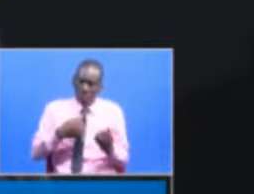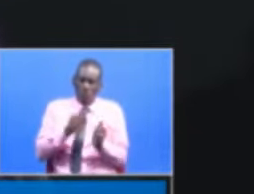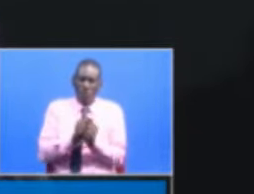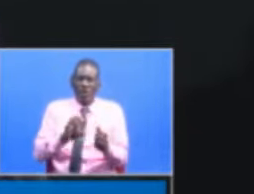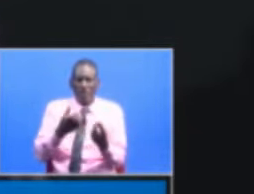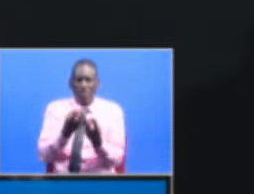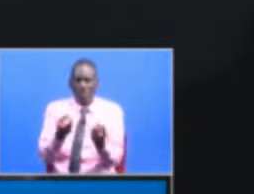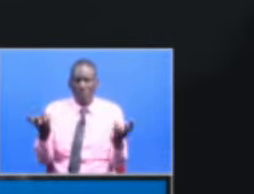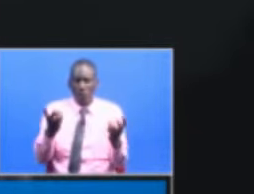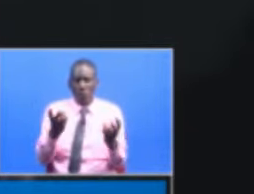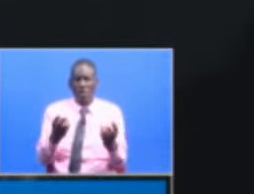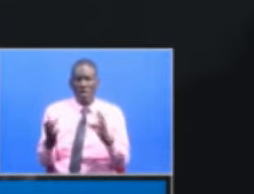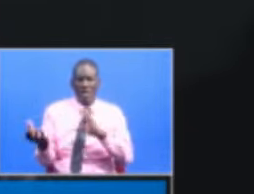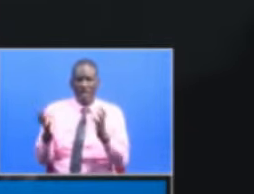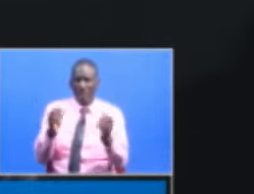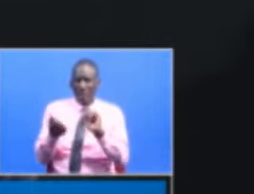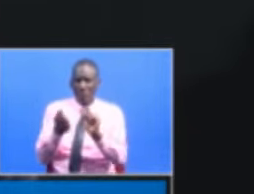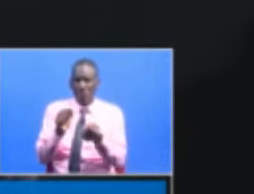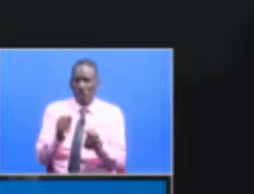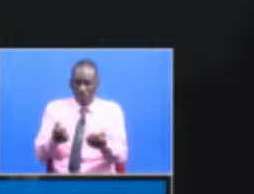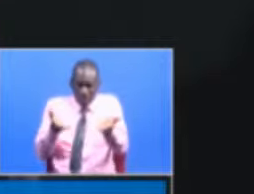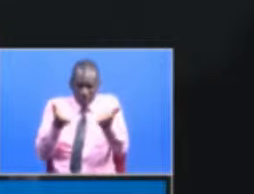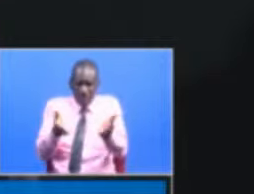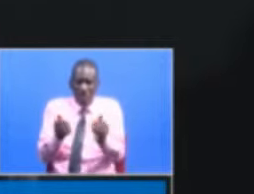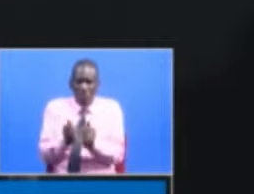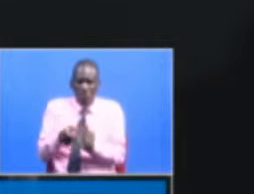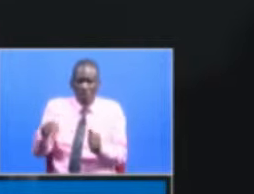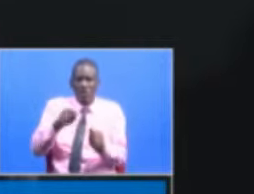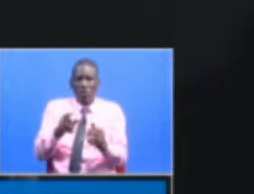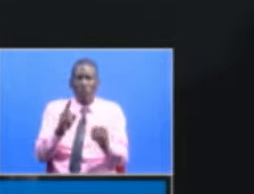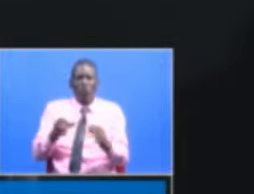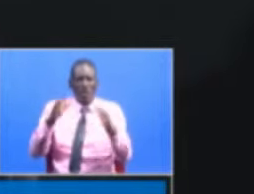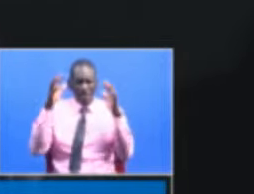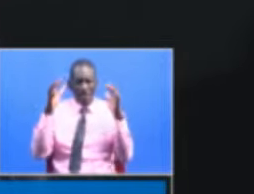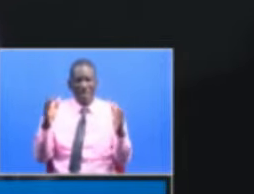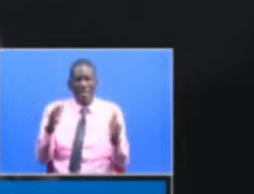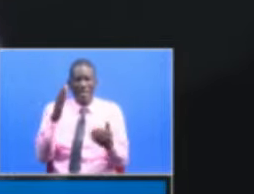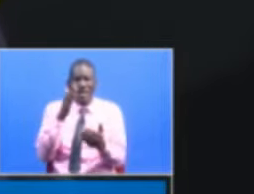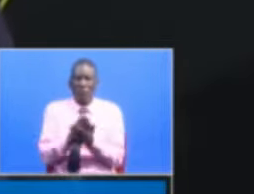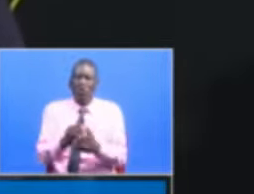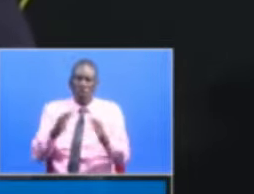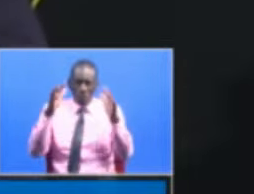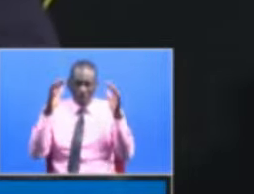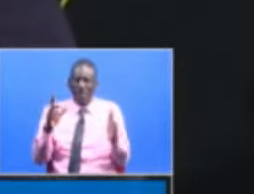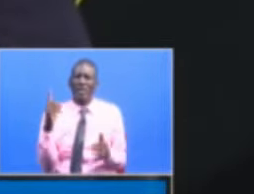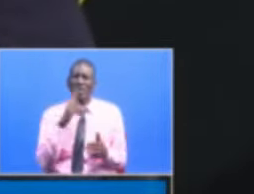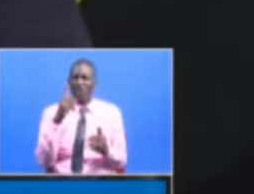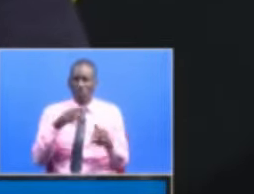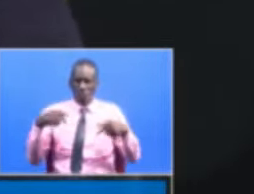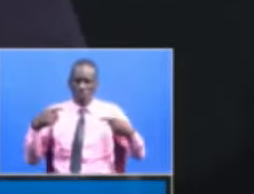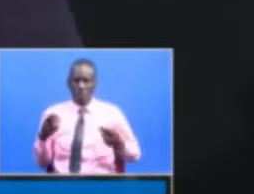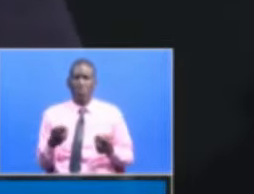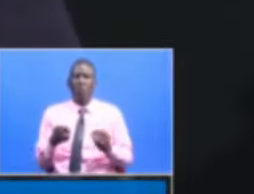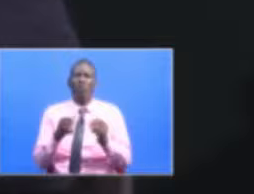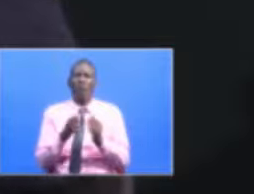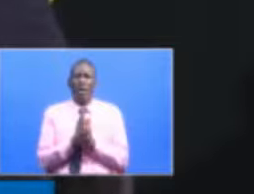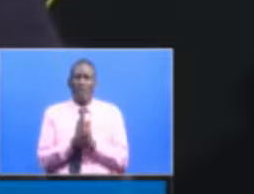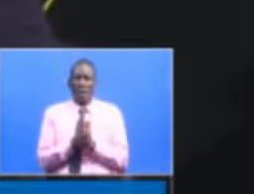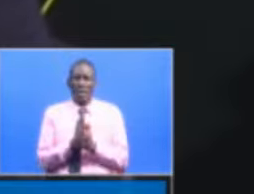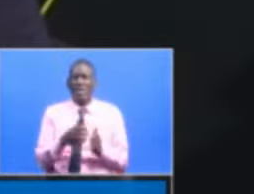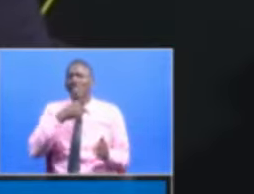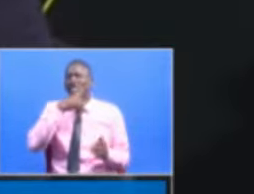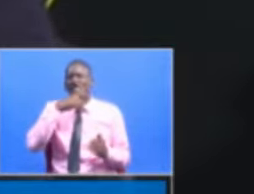Climate change is here with us, and it's one of the greatest, actually, threat to humanity. And drought is